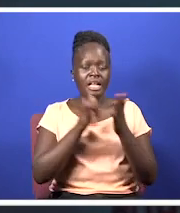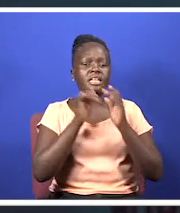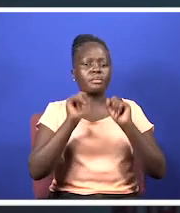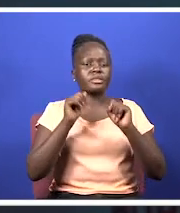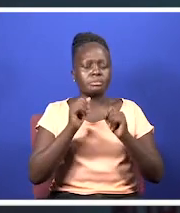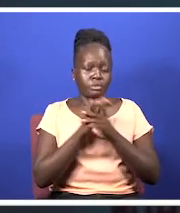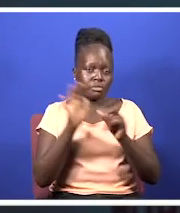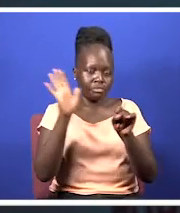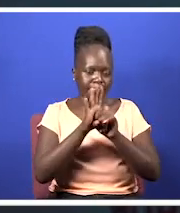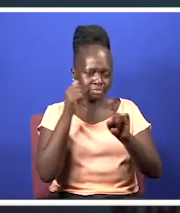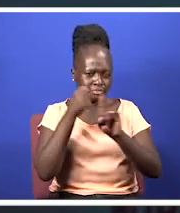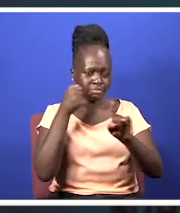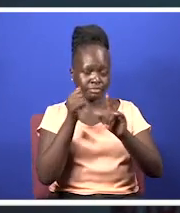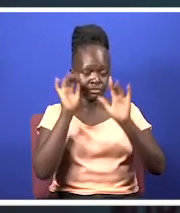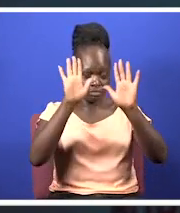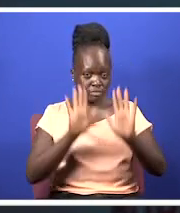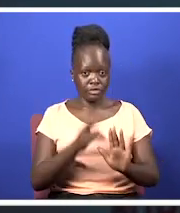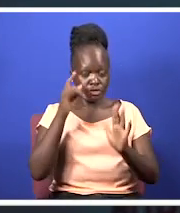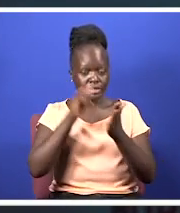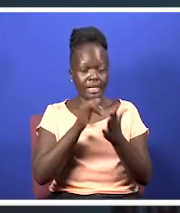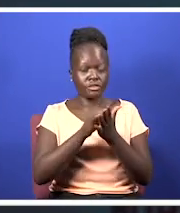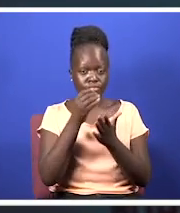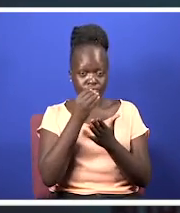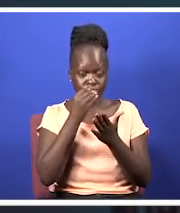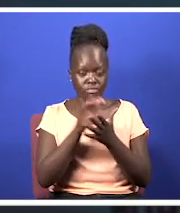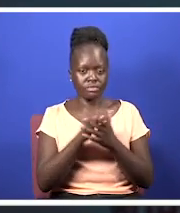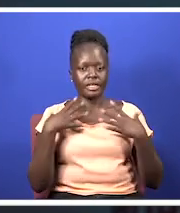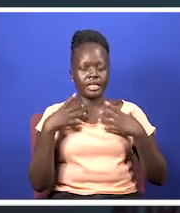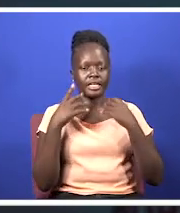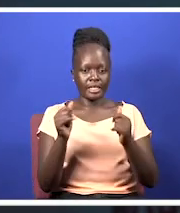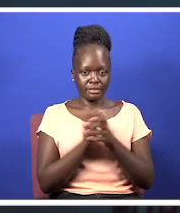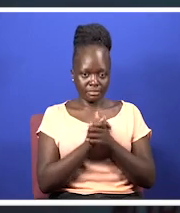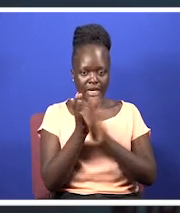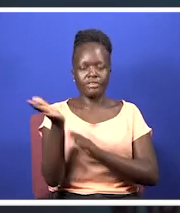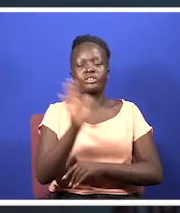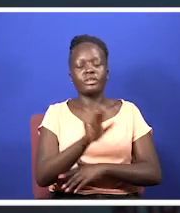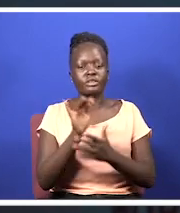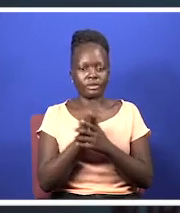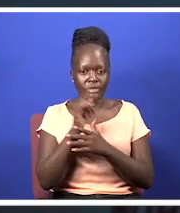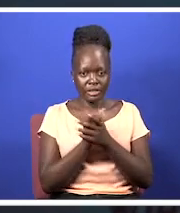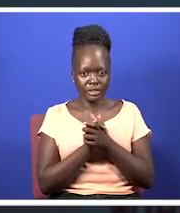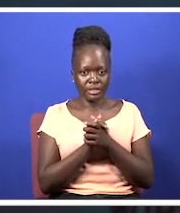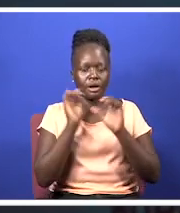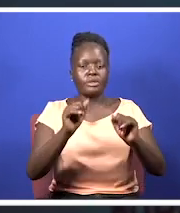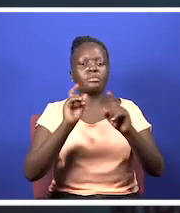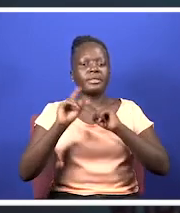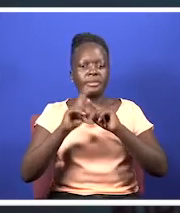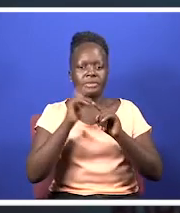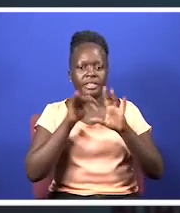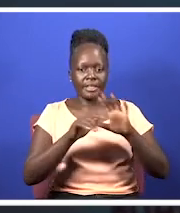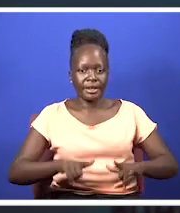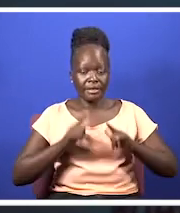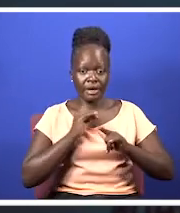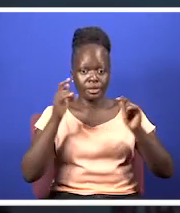that the full impact, the potency of this meal, its healing and its restoration might be experienced in our